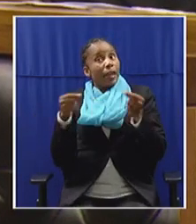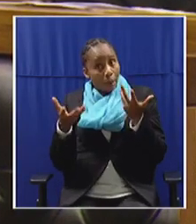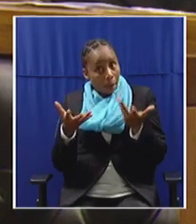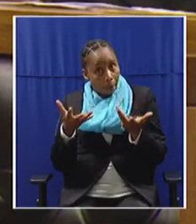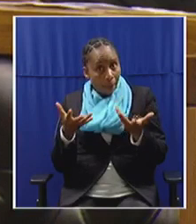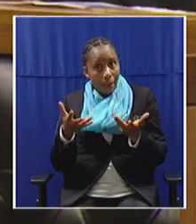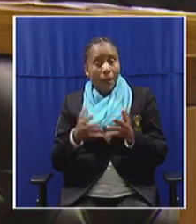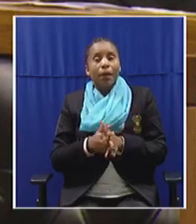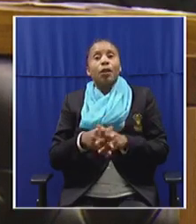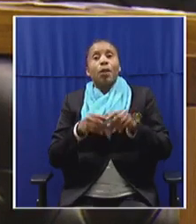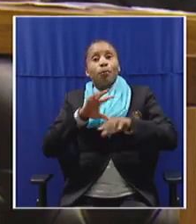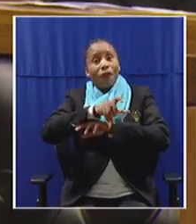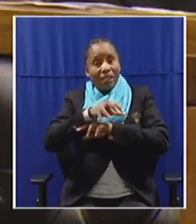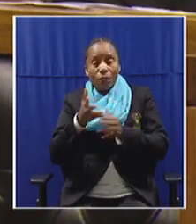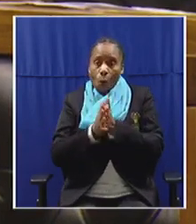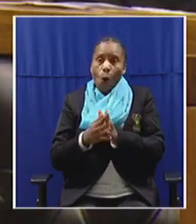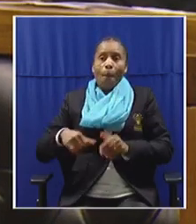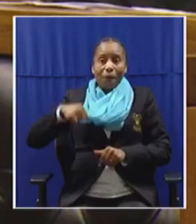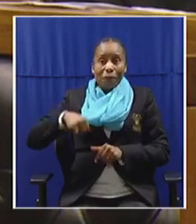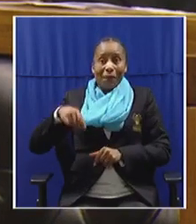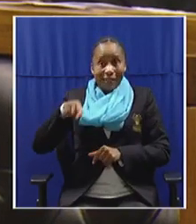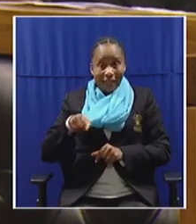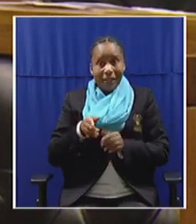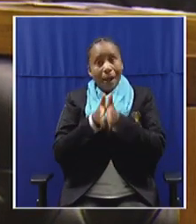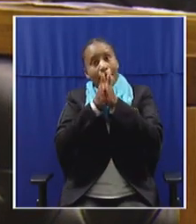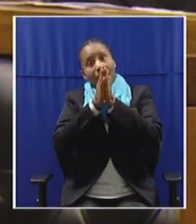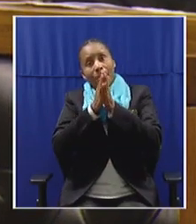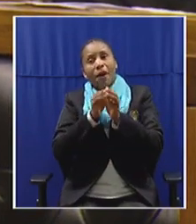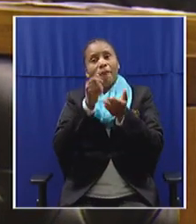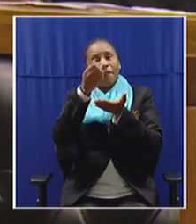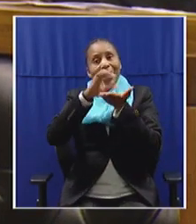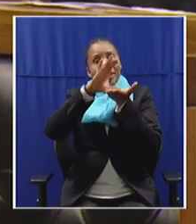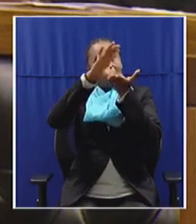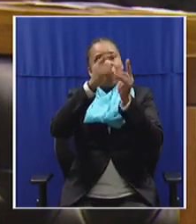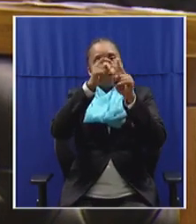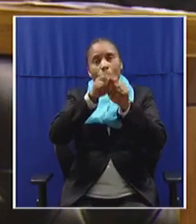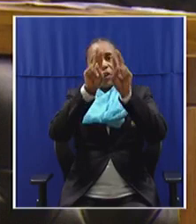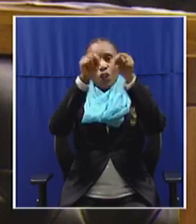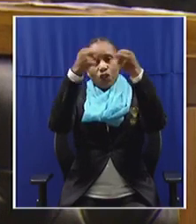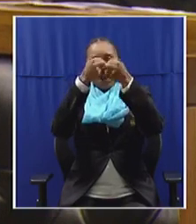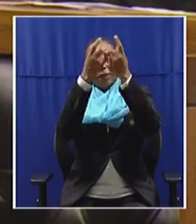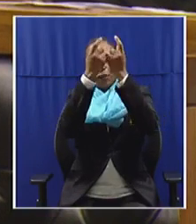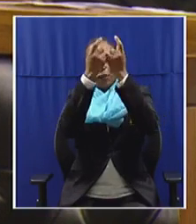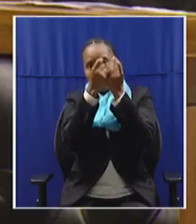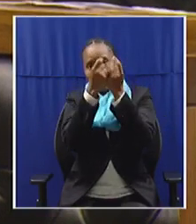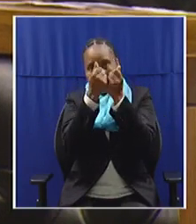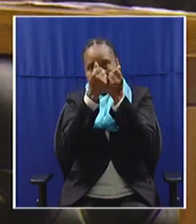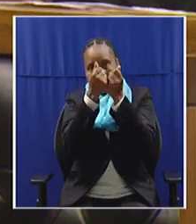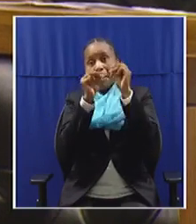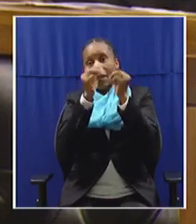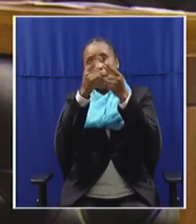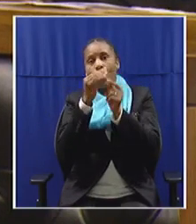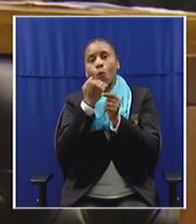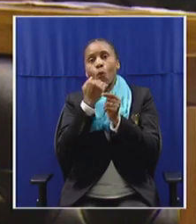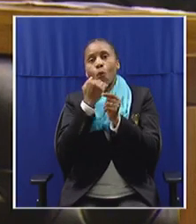municipality concerned may access funds from National Treasury, which is managed by National Treasury